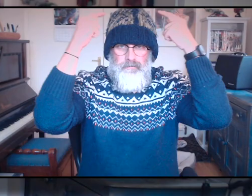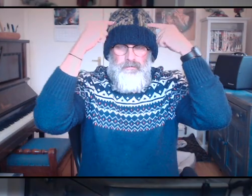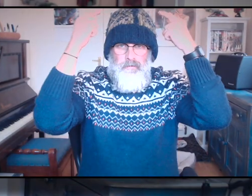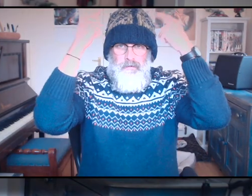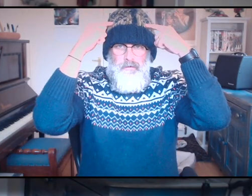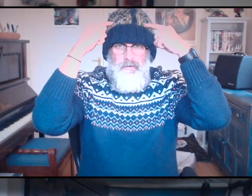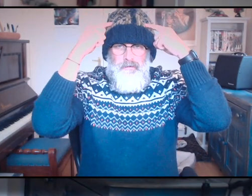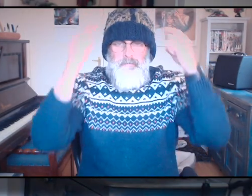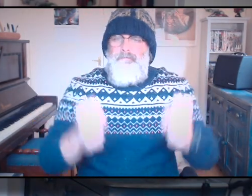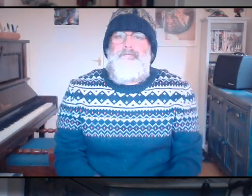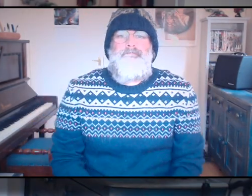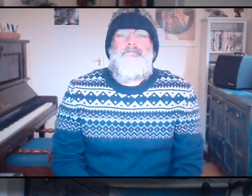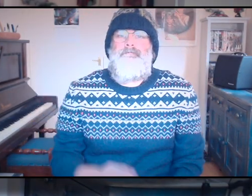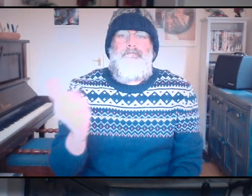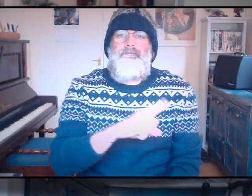Presents on my brain,